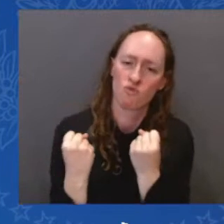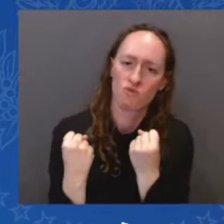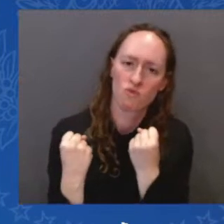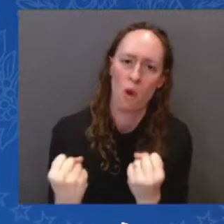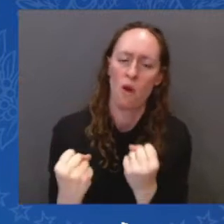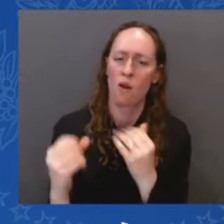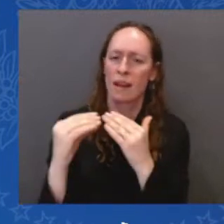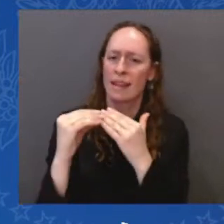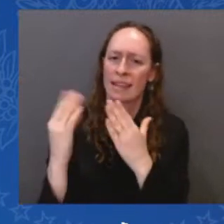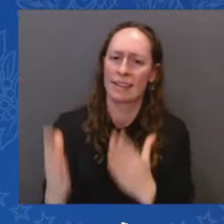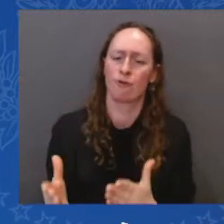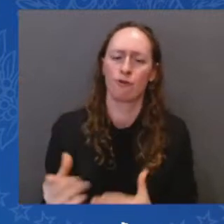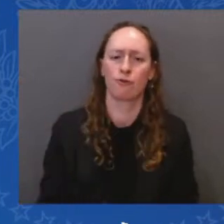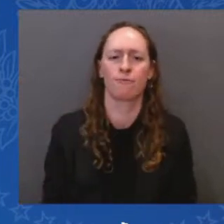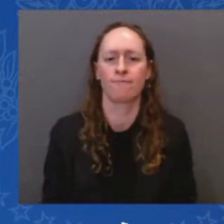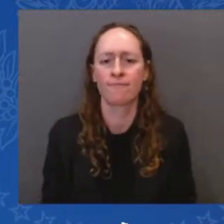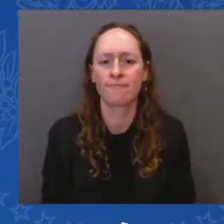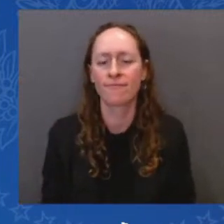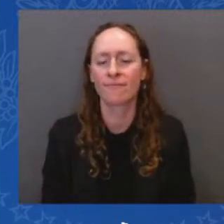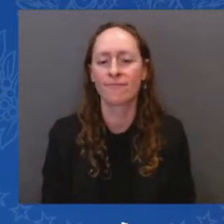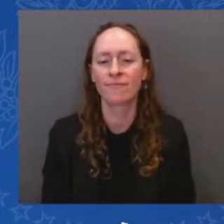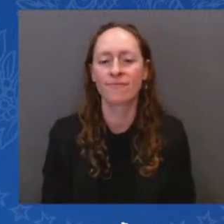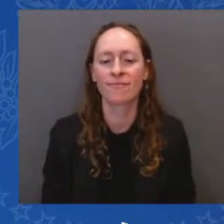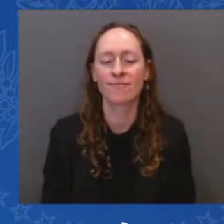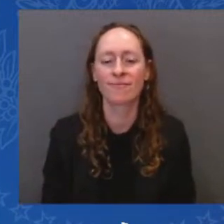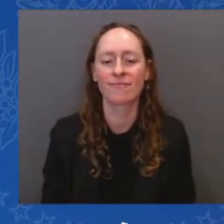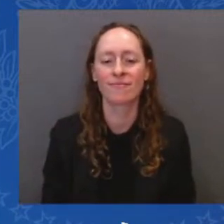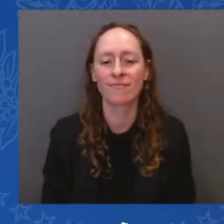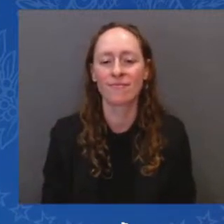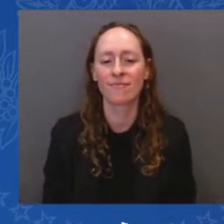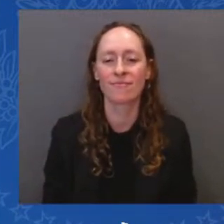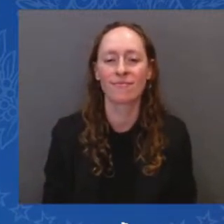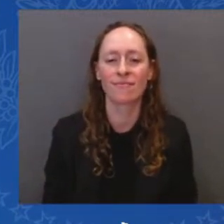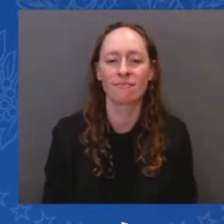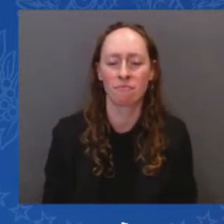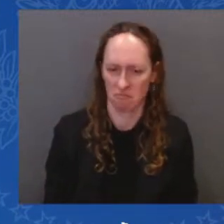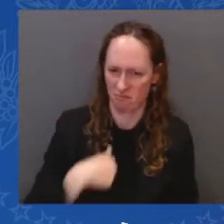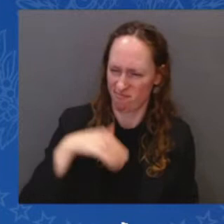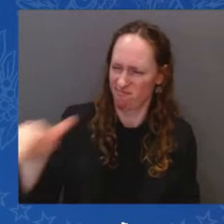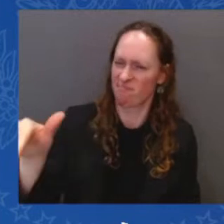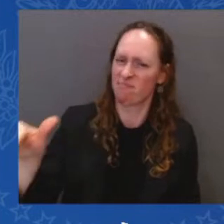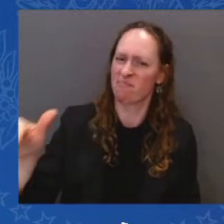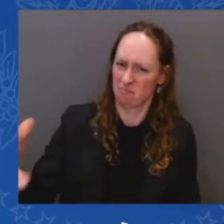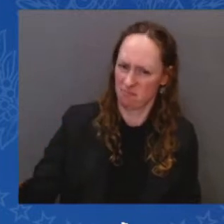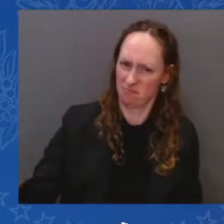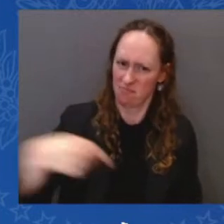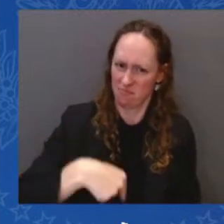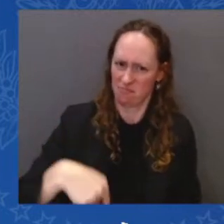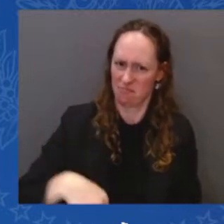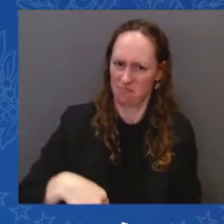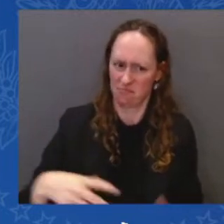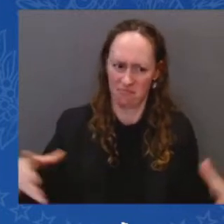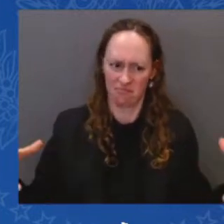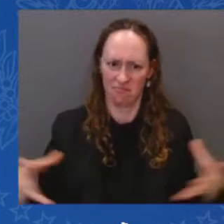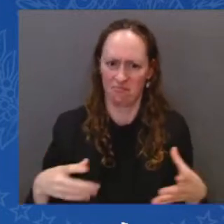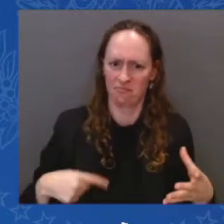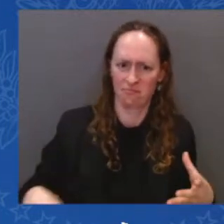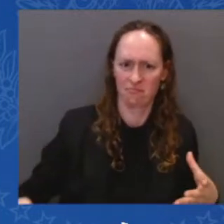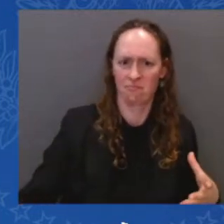to serve on the Joint Staff. And there he learned a ton of skills that would help him later in his